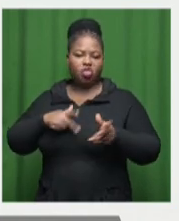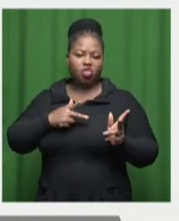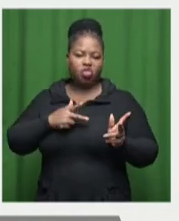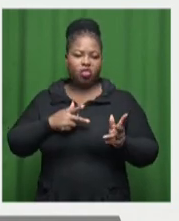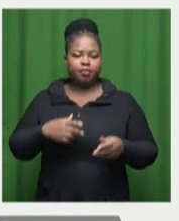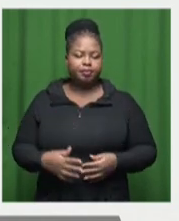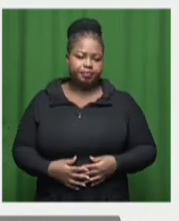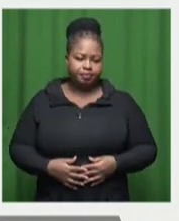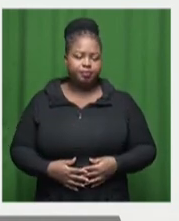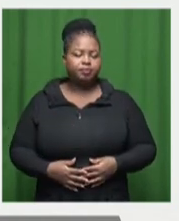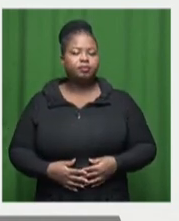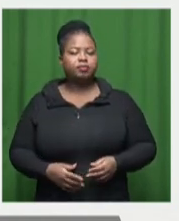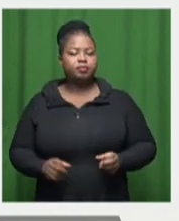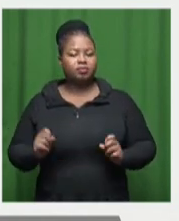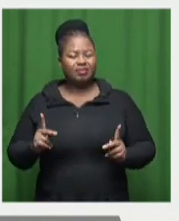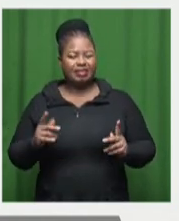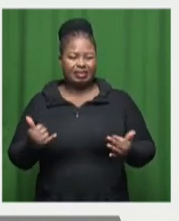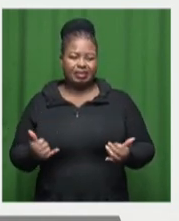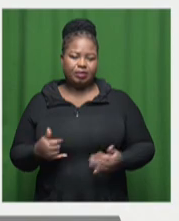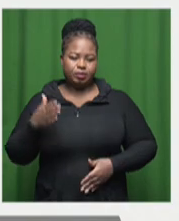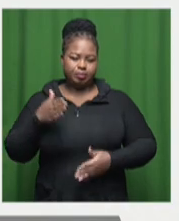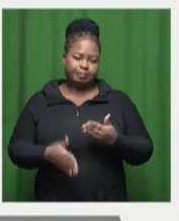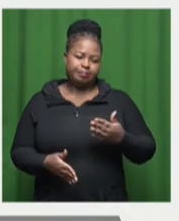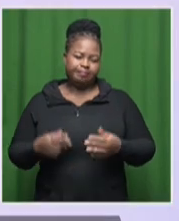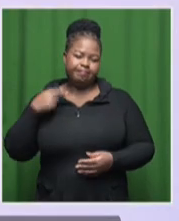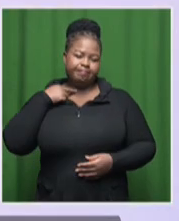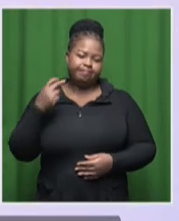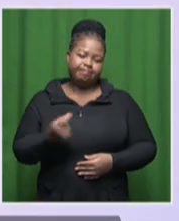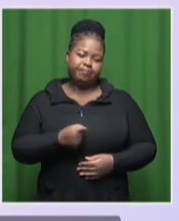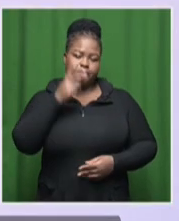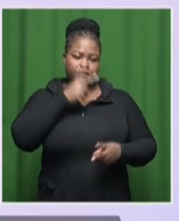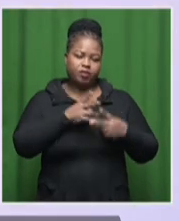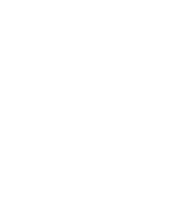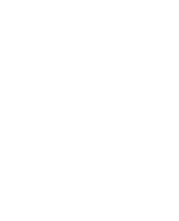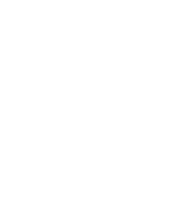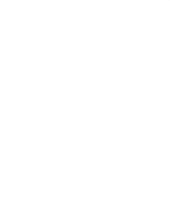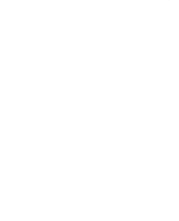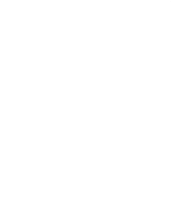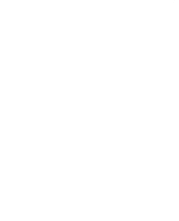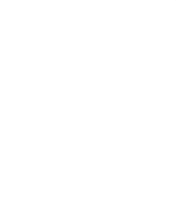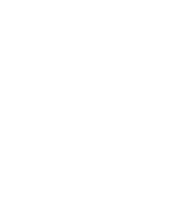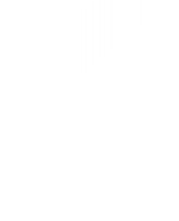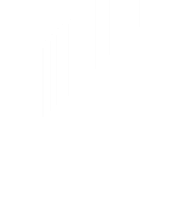original parties. Yeah. We're going to have to leave it there, unfortunately, Prof. Thanks so much for your time.